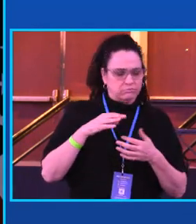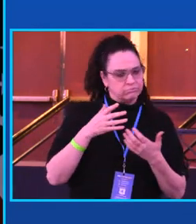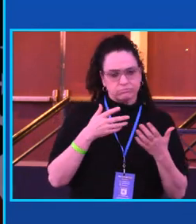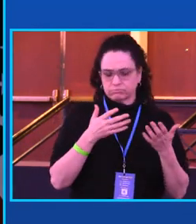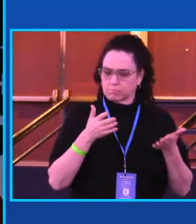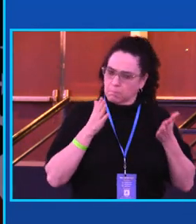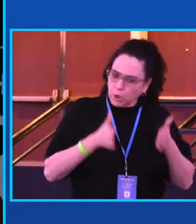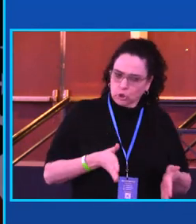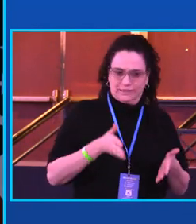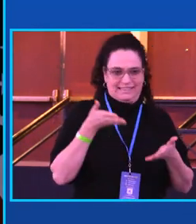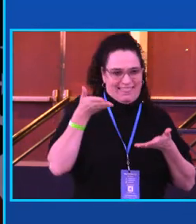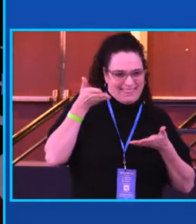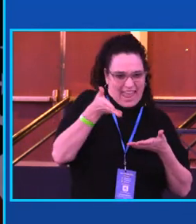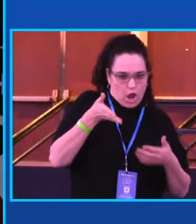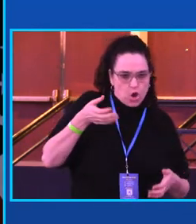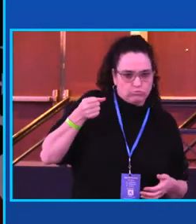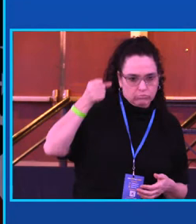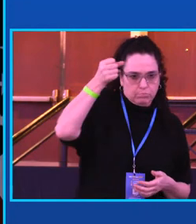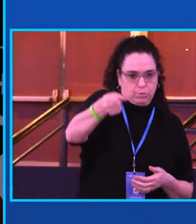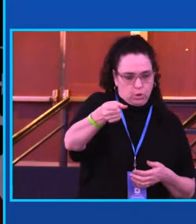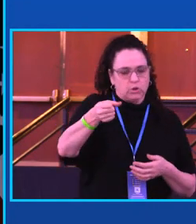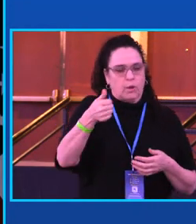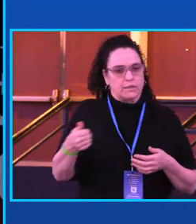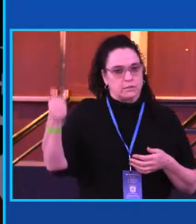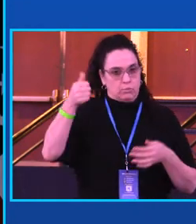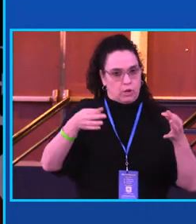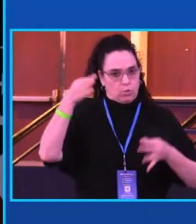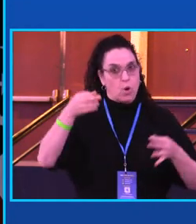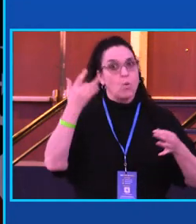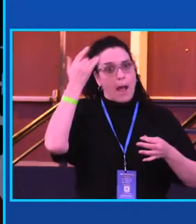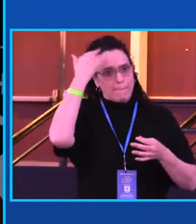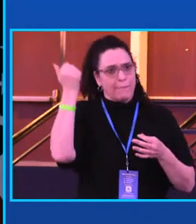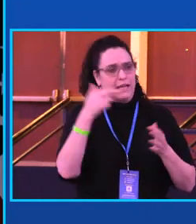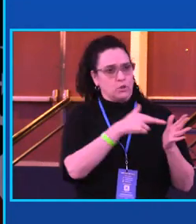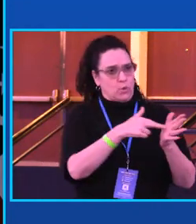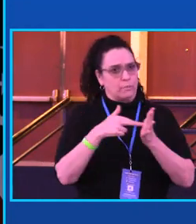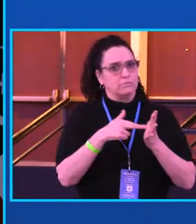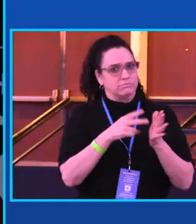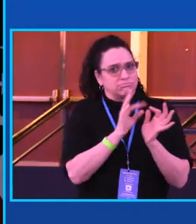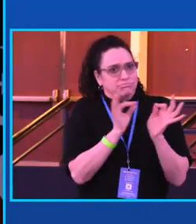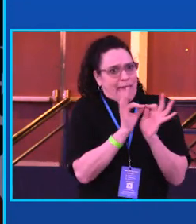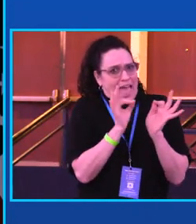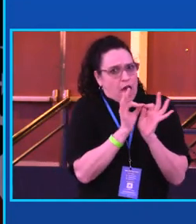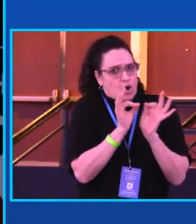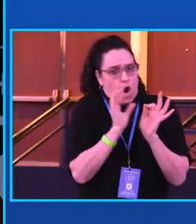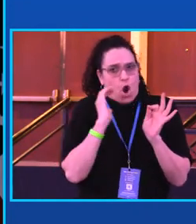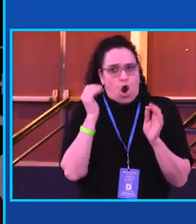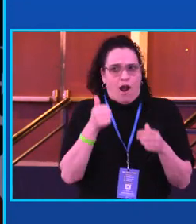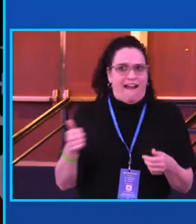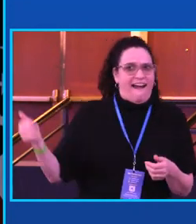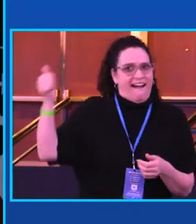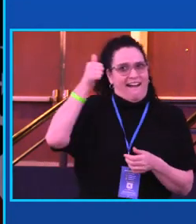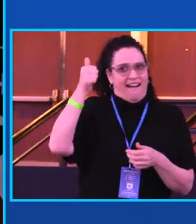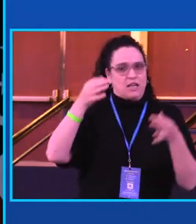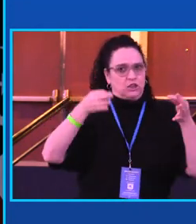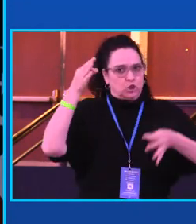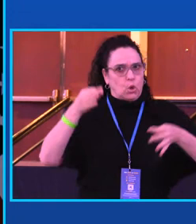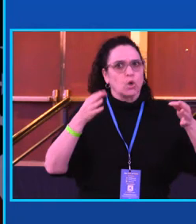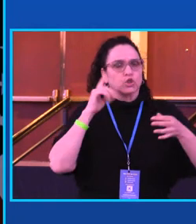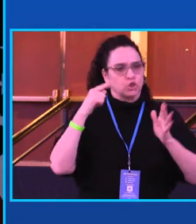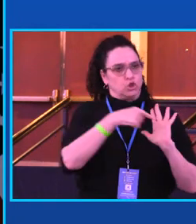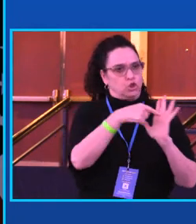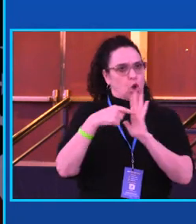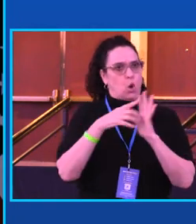representation matters. And certainly our highest court should reflect America. She will be the first Black woman to serve in